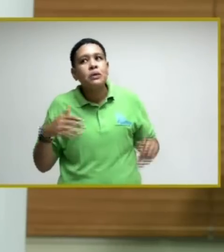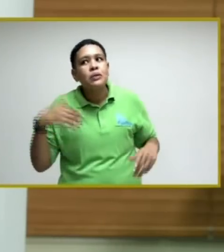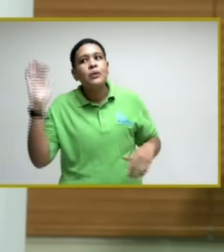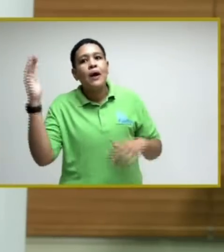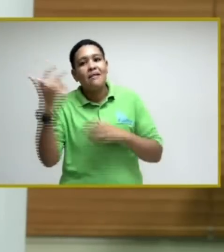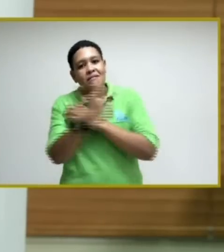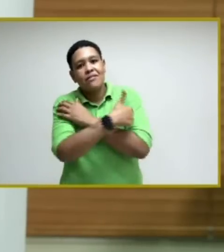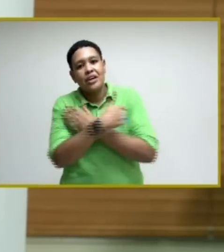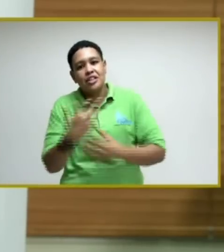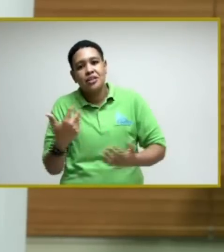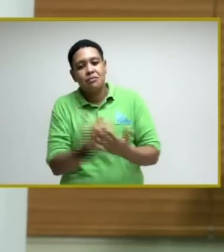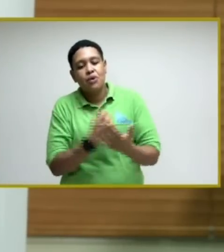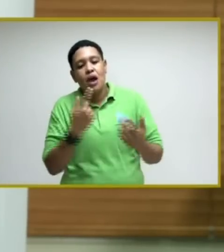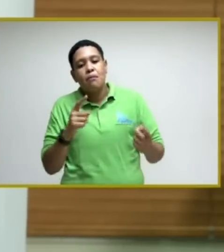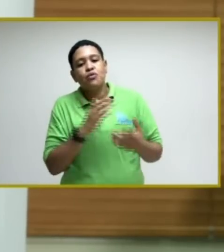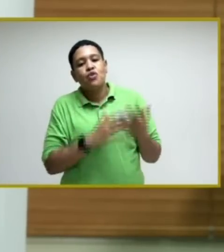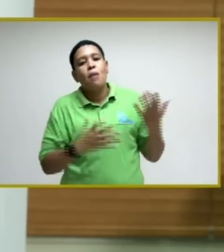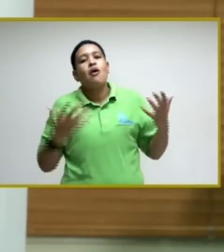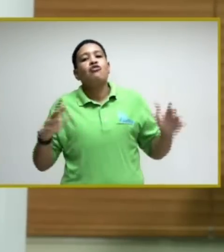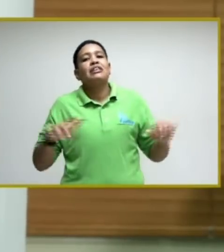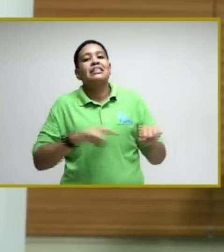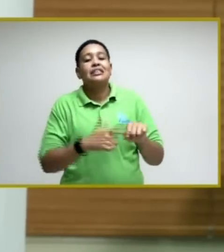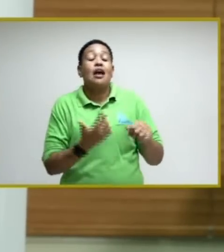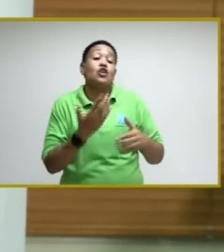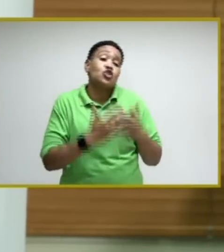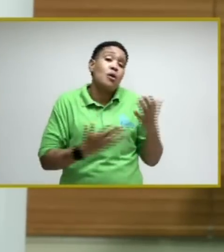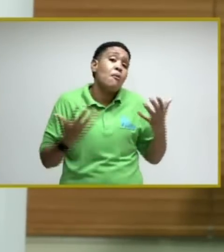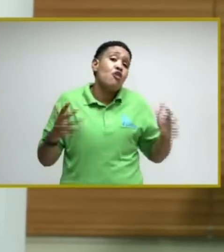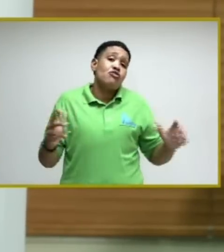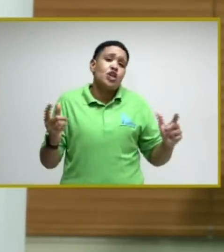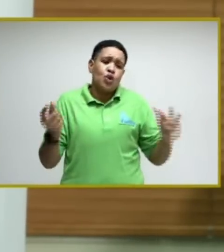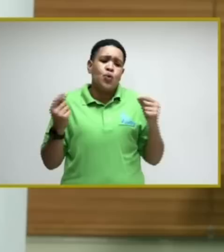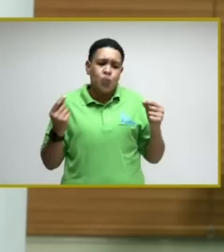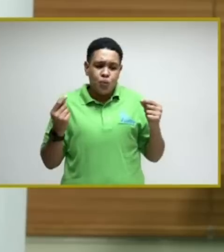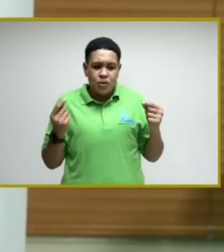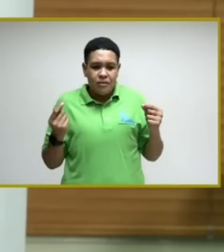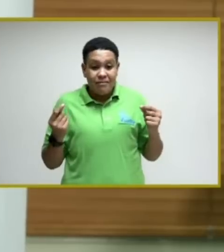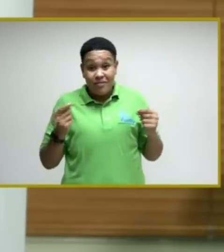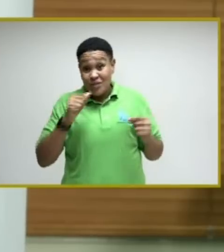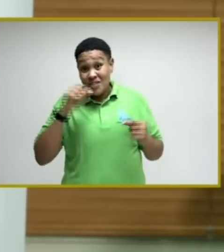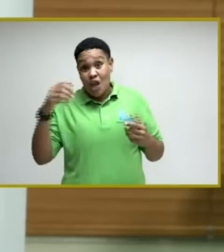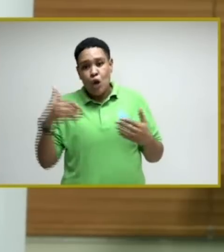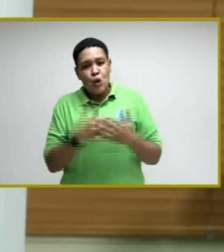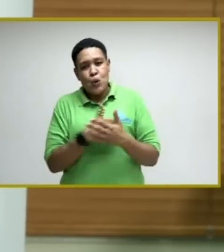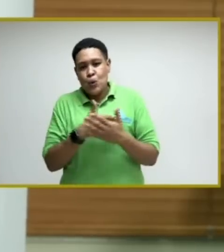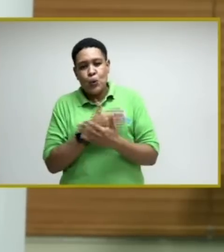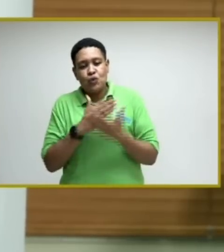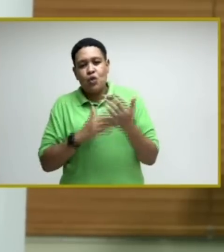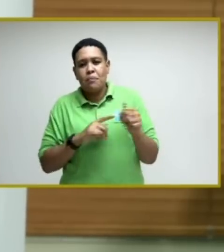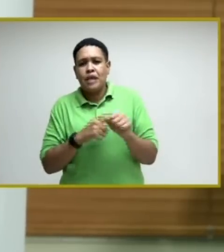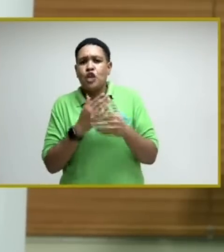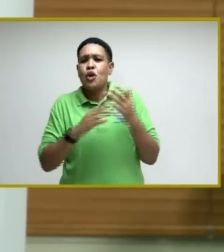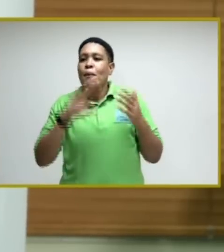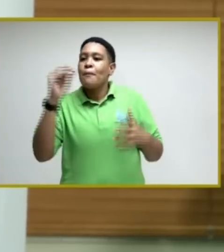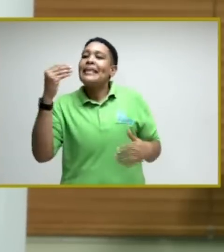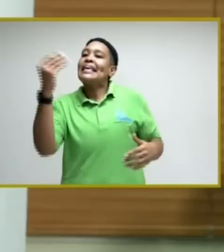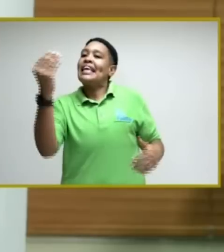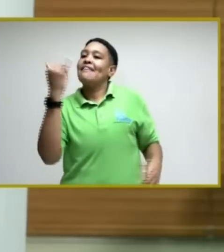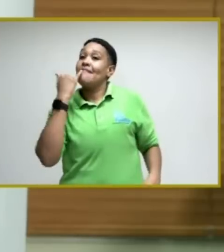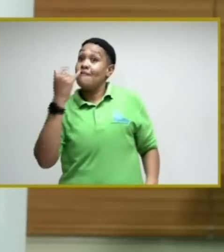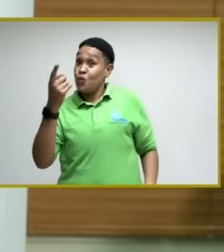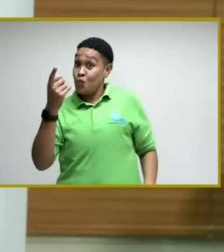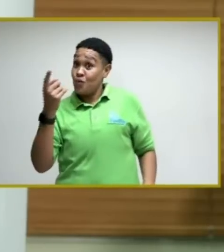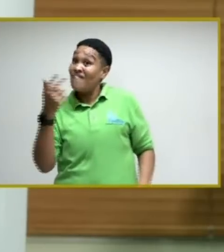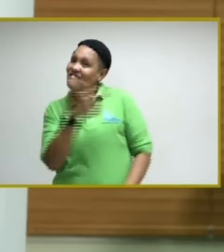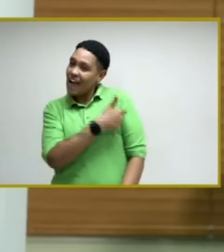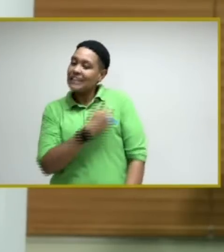come out. Some have already started, some are already doing it, so it's not entirely new. We're trying to coordinate from our end to